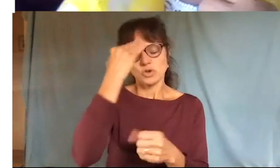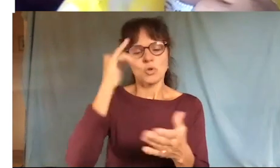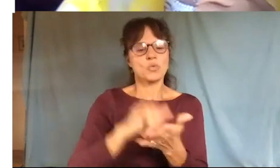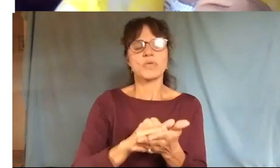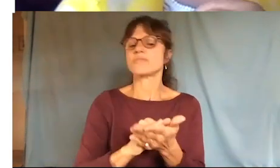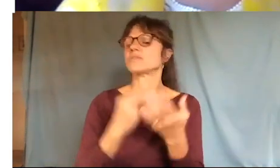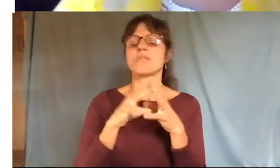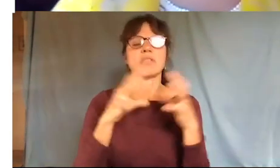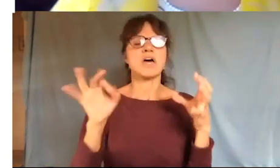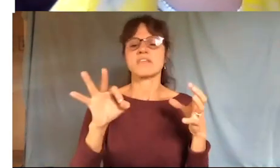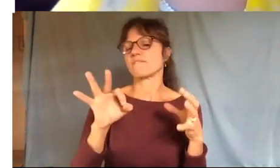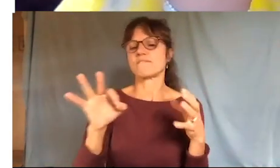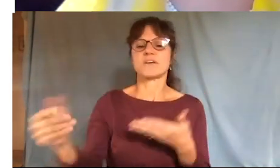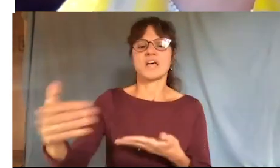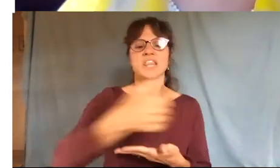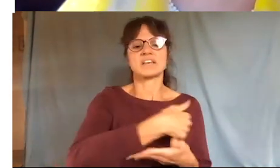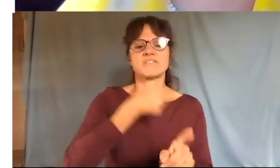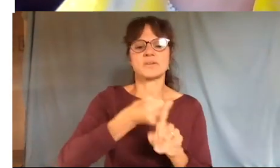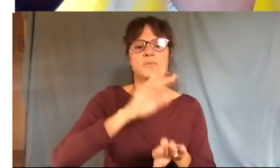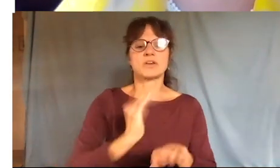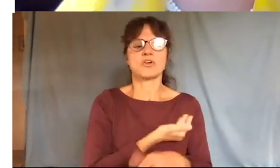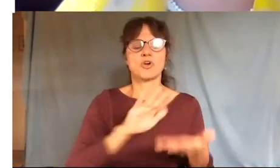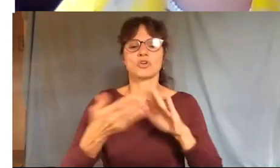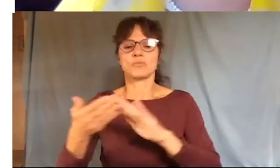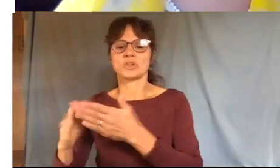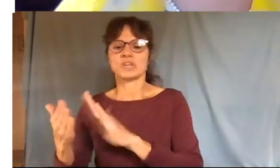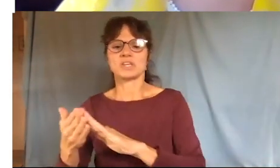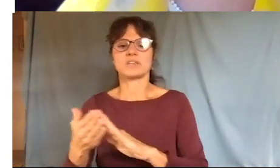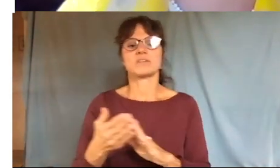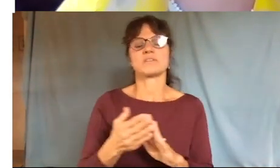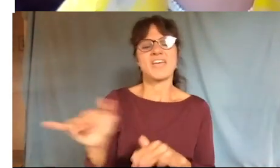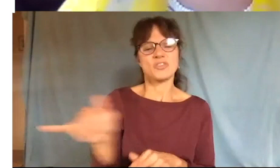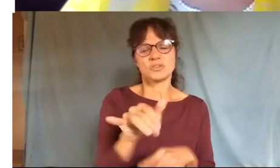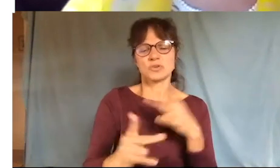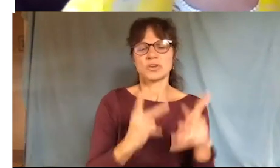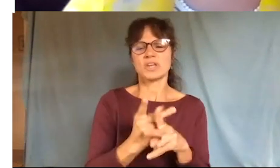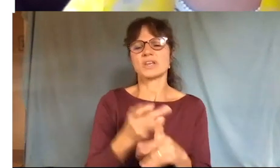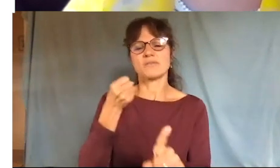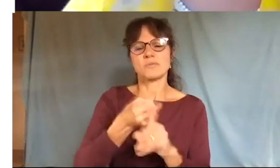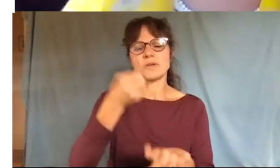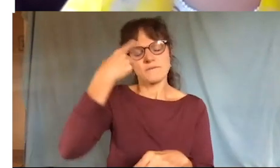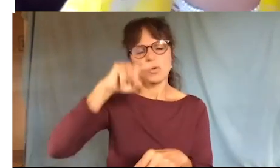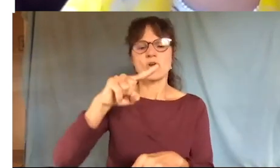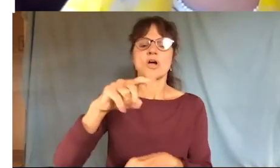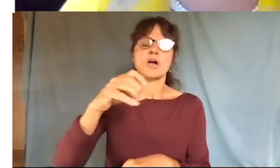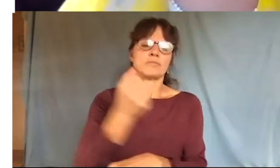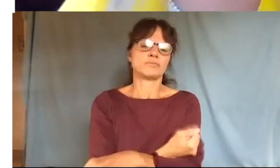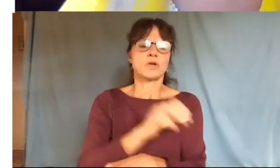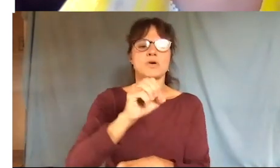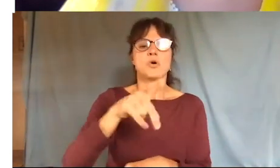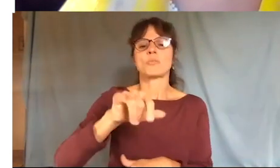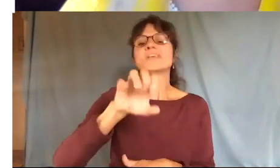been significant collective impact on our communities, and there are similar impacts for the opioid crisis and of